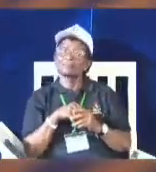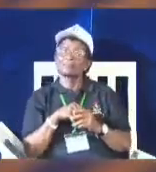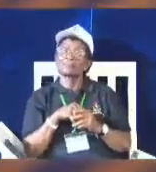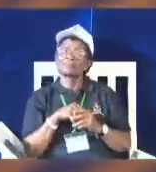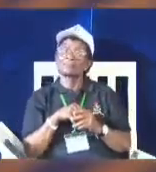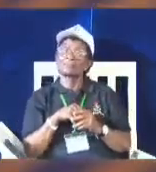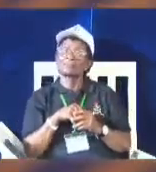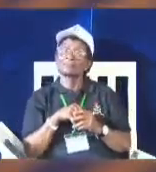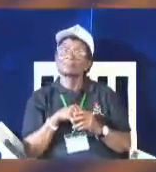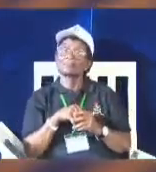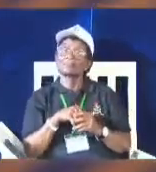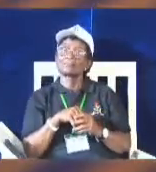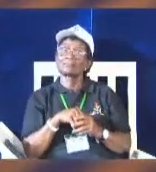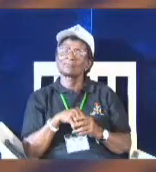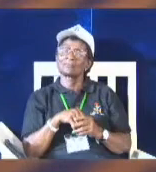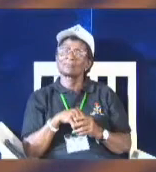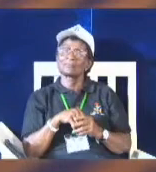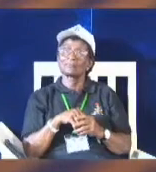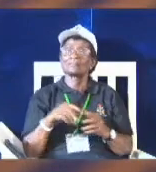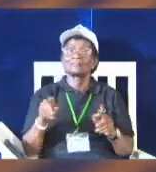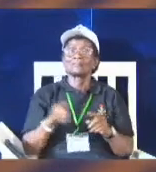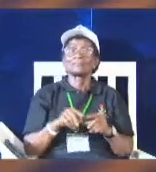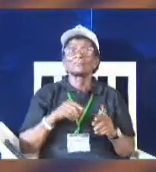So I decree,